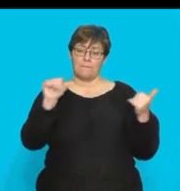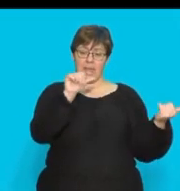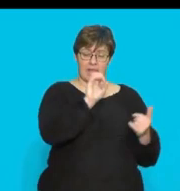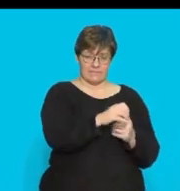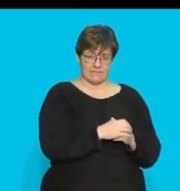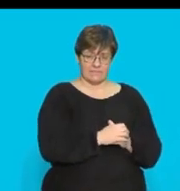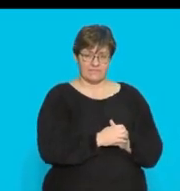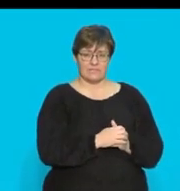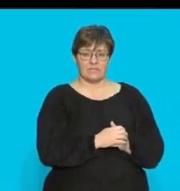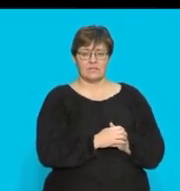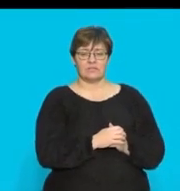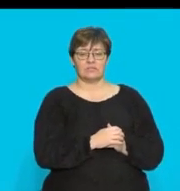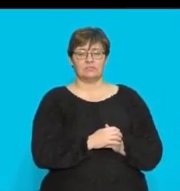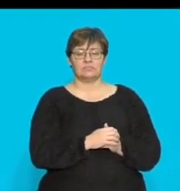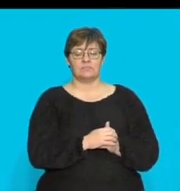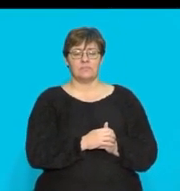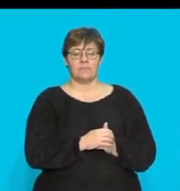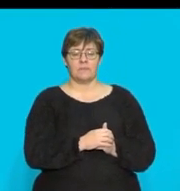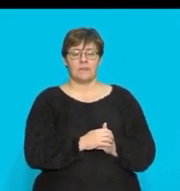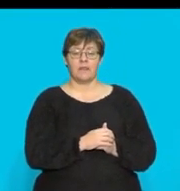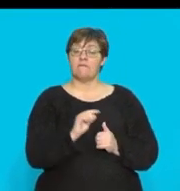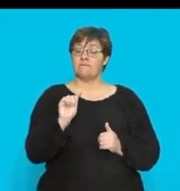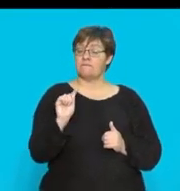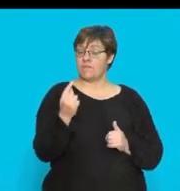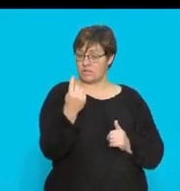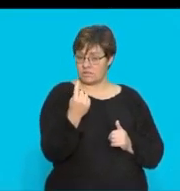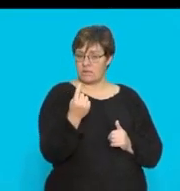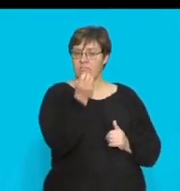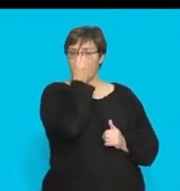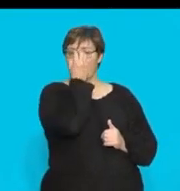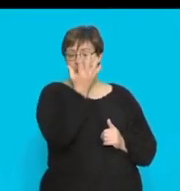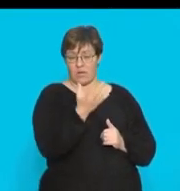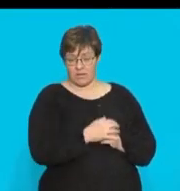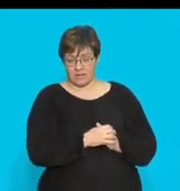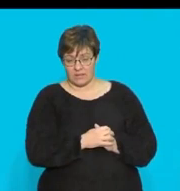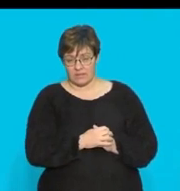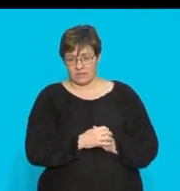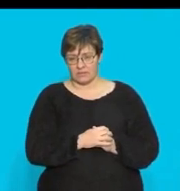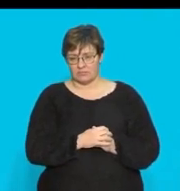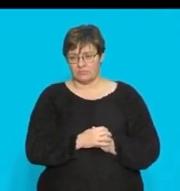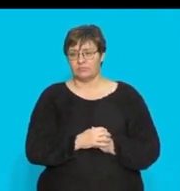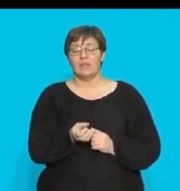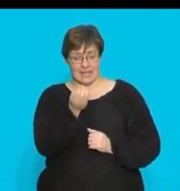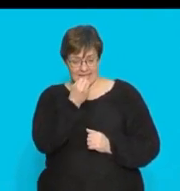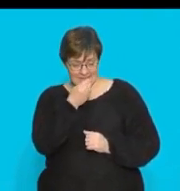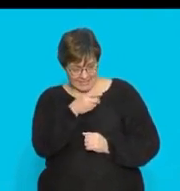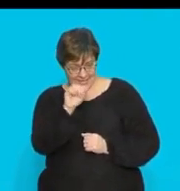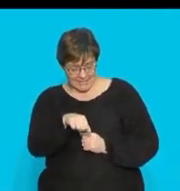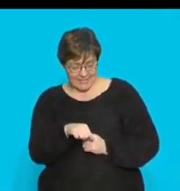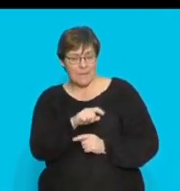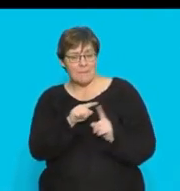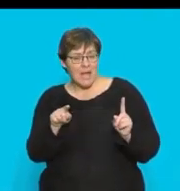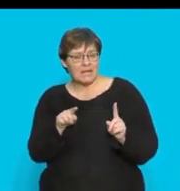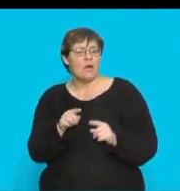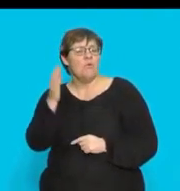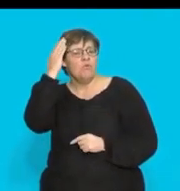back, right? I want to go back one more. First of all, a flower. They eat them, yes, but